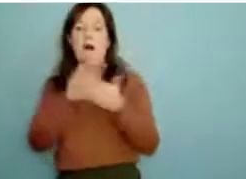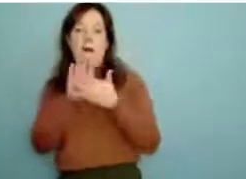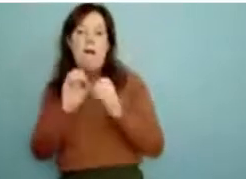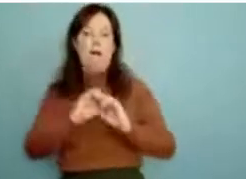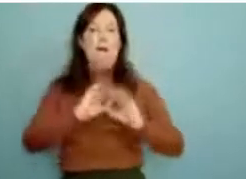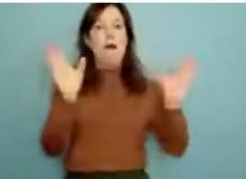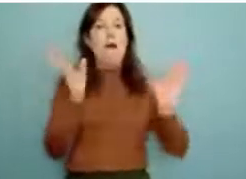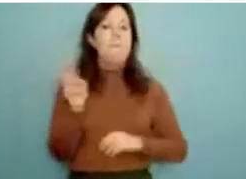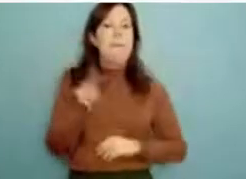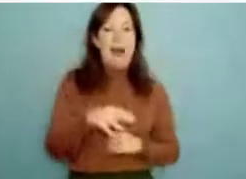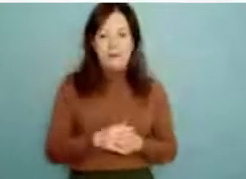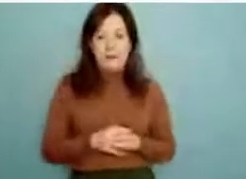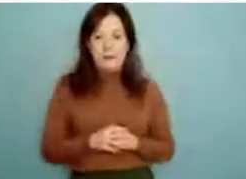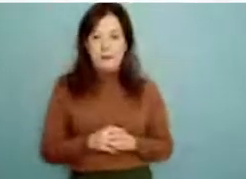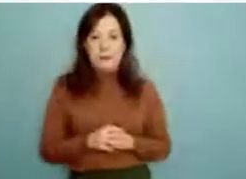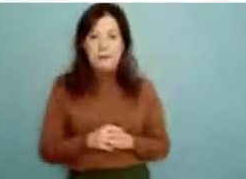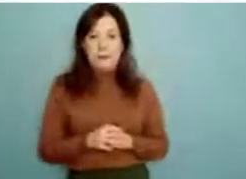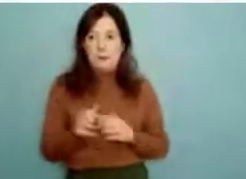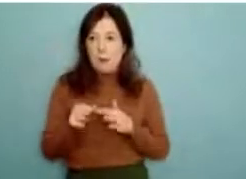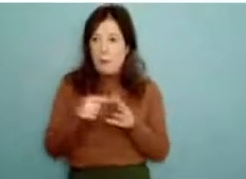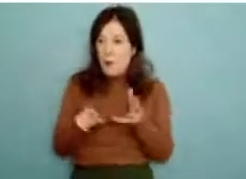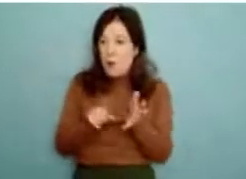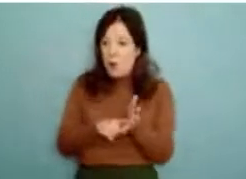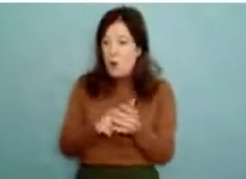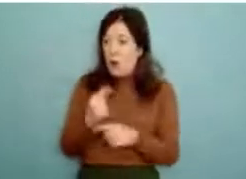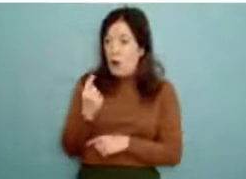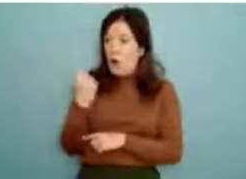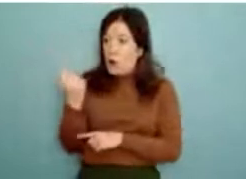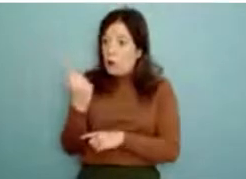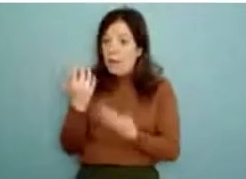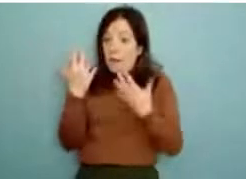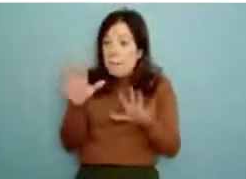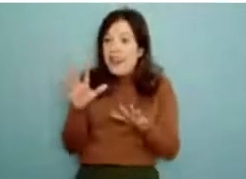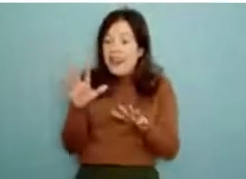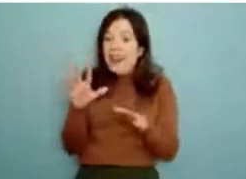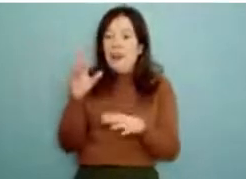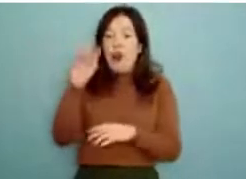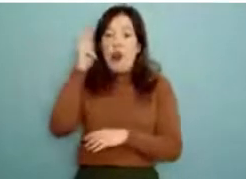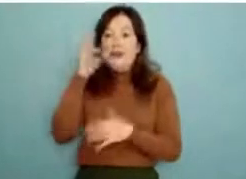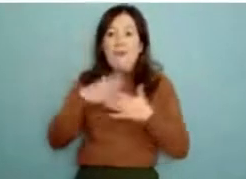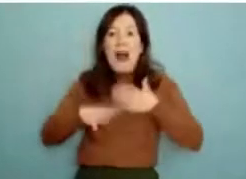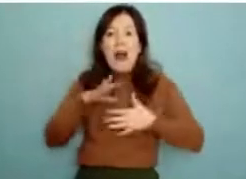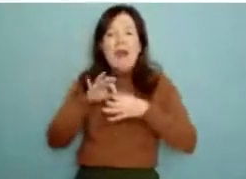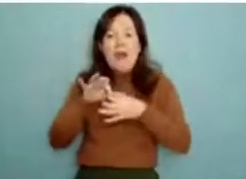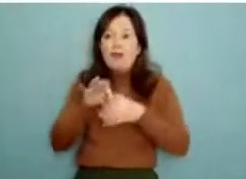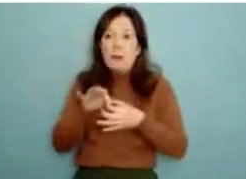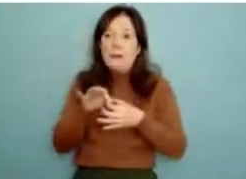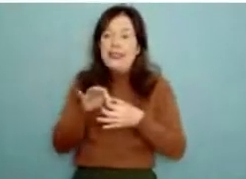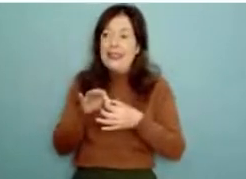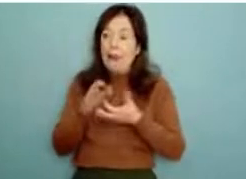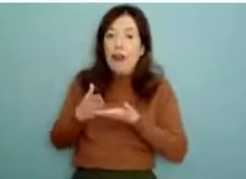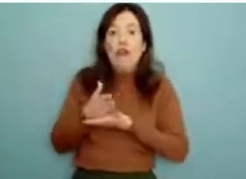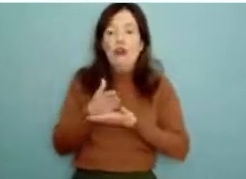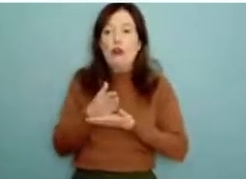Paul, am I right in understanding that you've had a course of cognitive behavioural therapy? Perhaps you could tell us something about what brought you